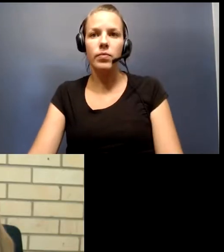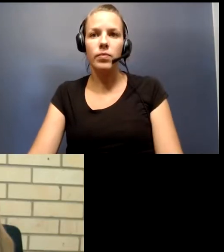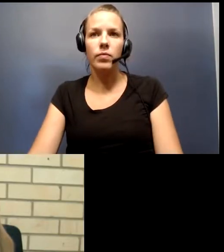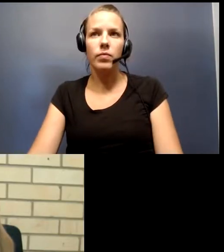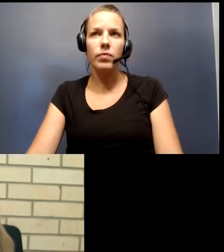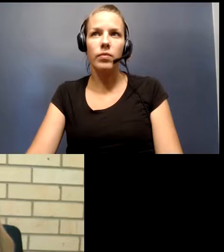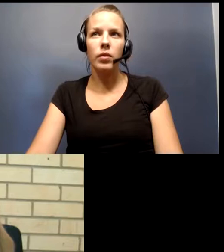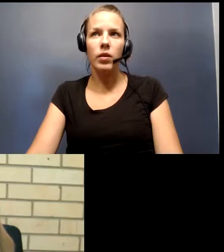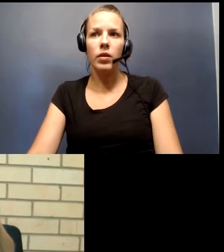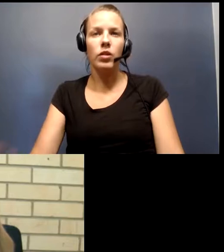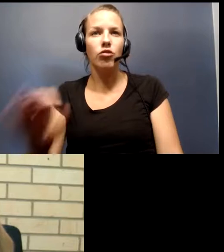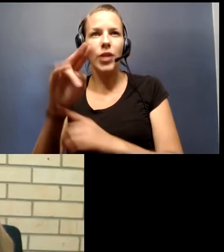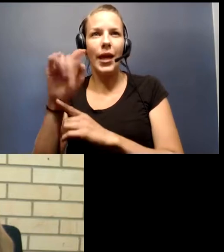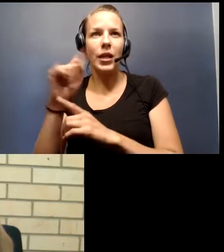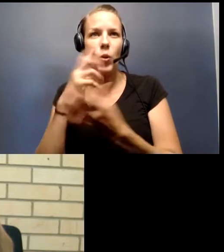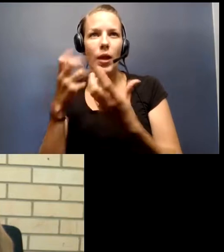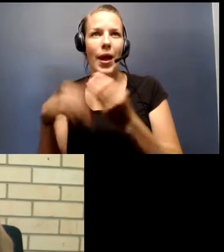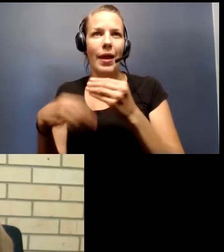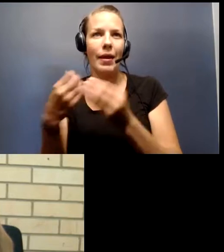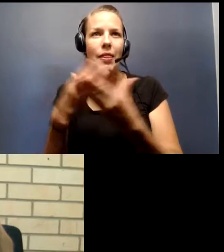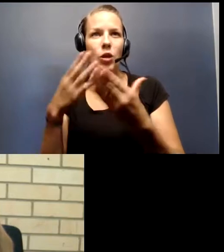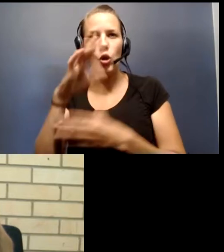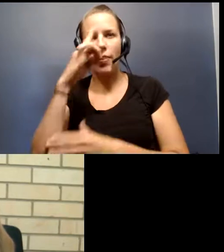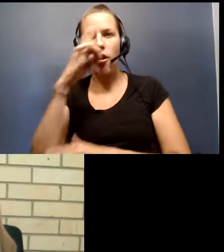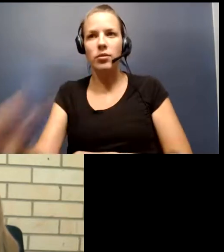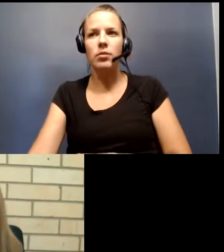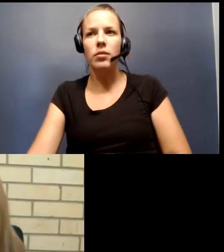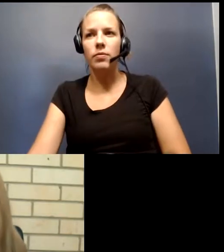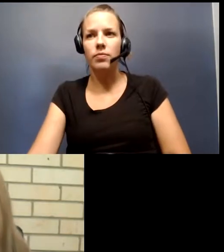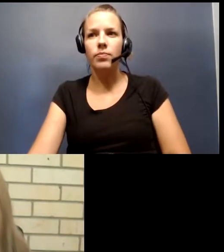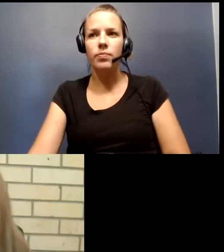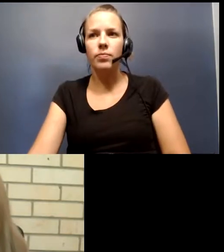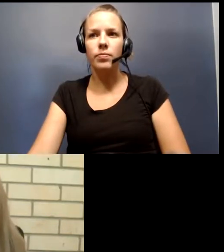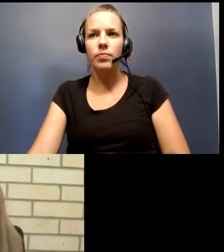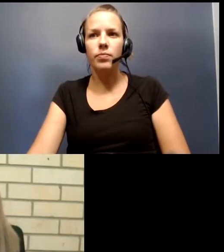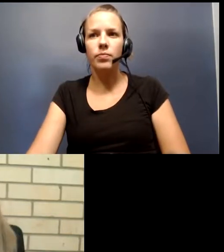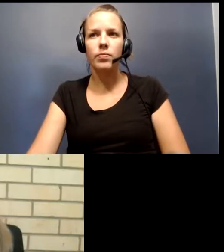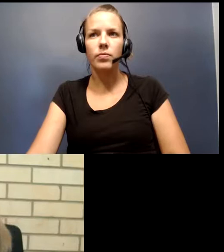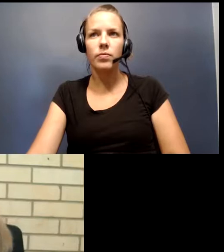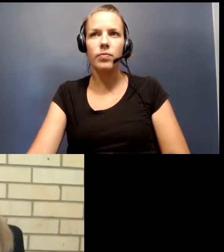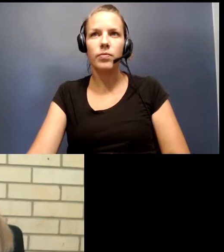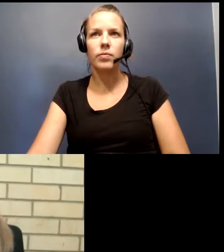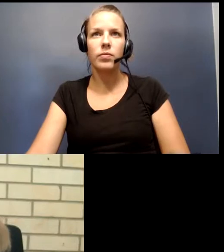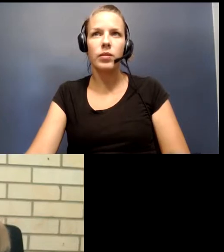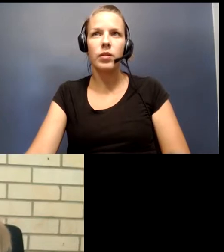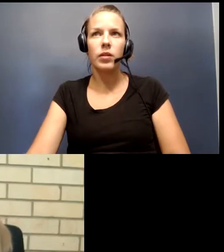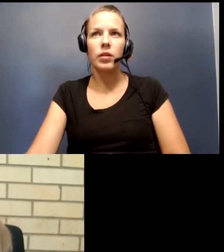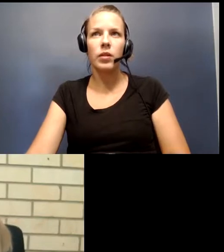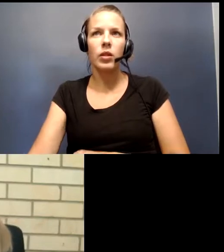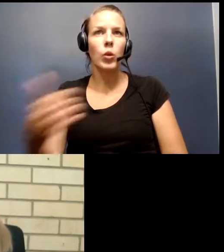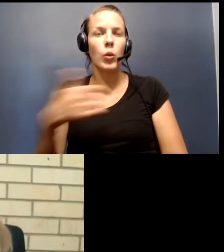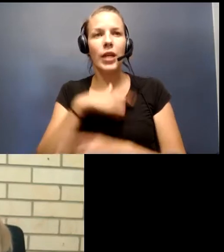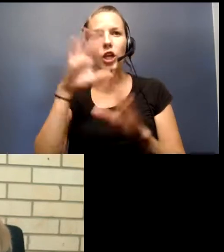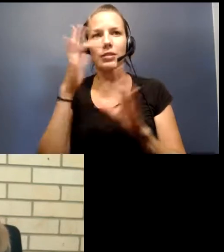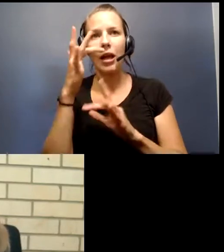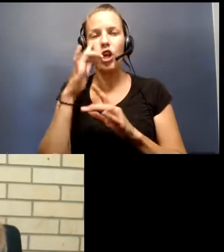Janet, would you like to add anything to that in terms of your thoughts? I would say that, you know, we all may be tired of